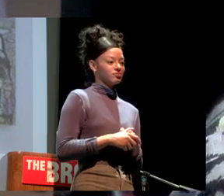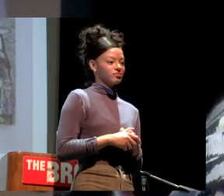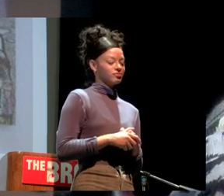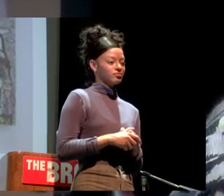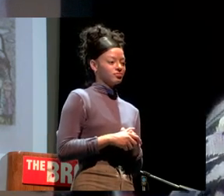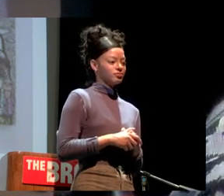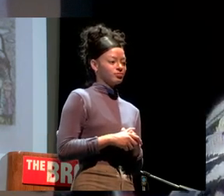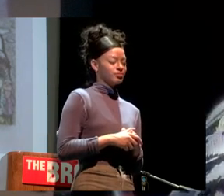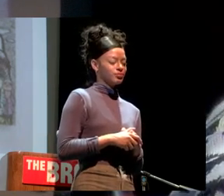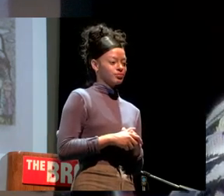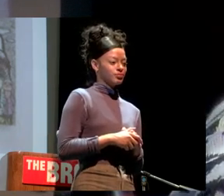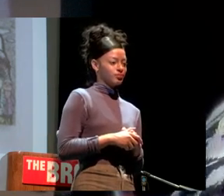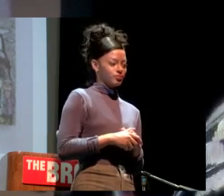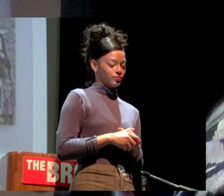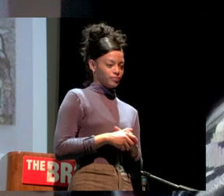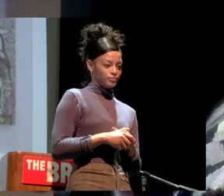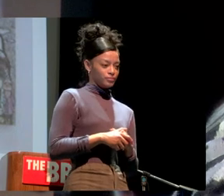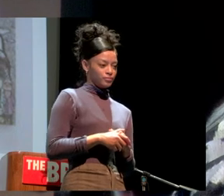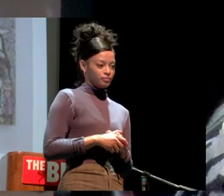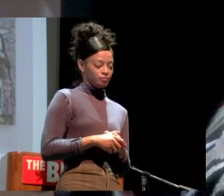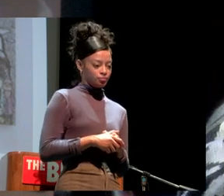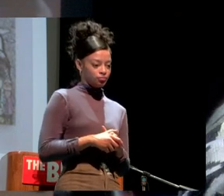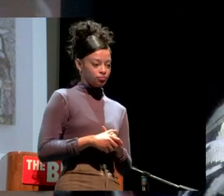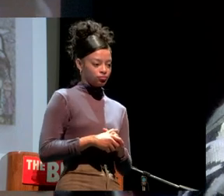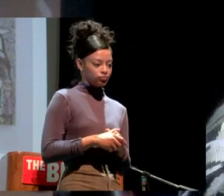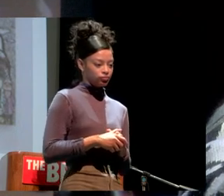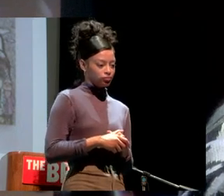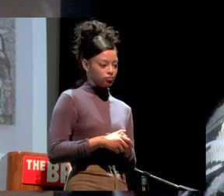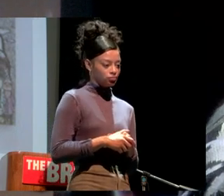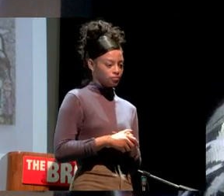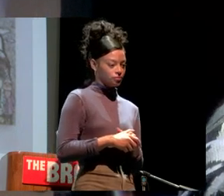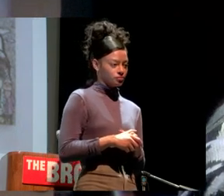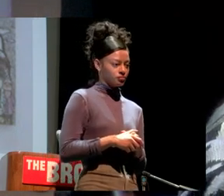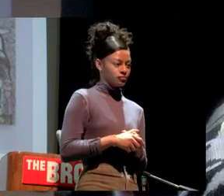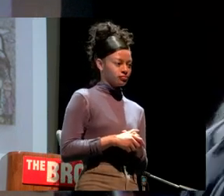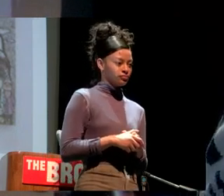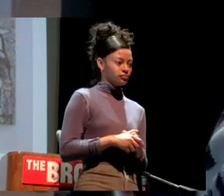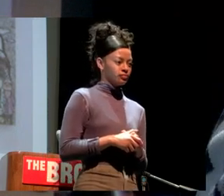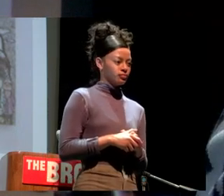cannot success about the big the gallery business, because